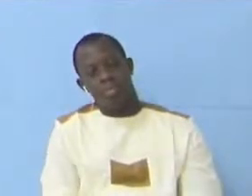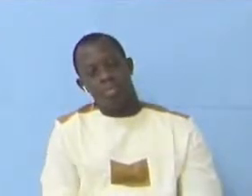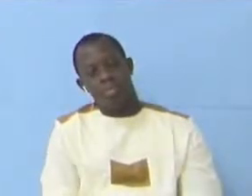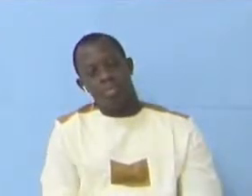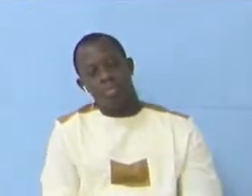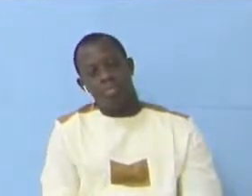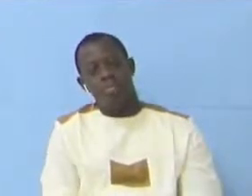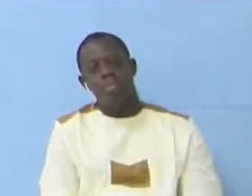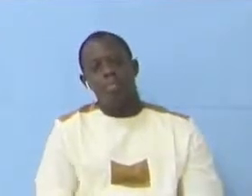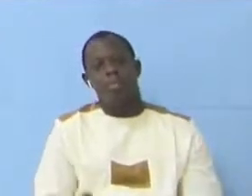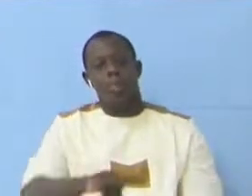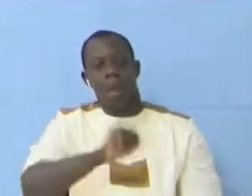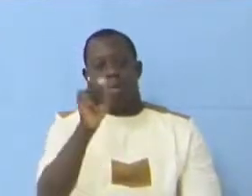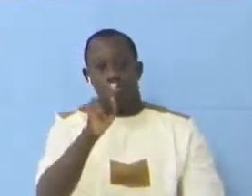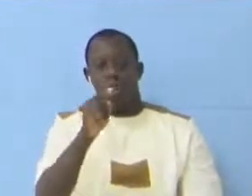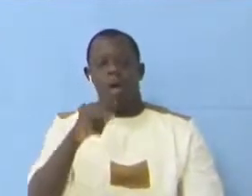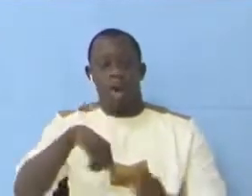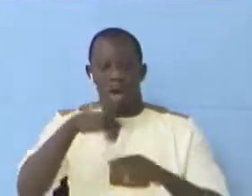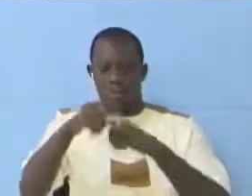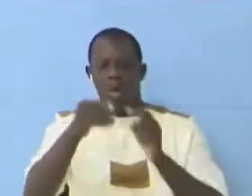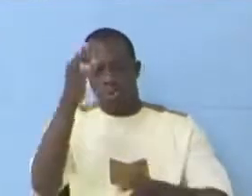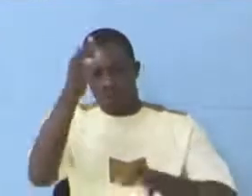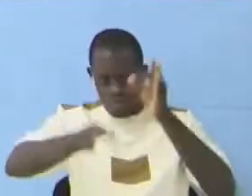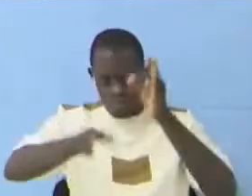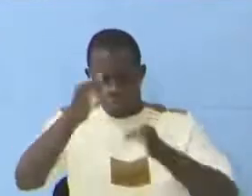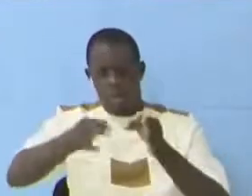you were subsequently prosecuted?